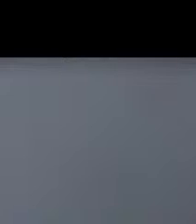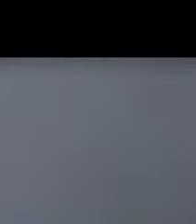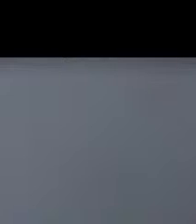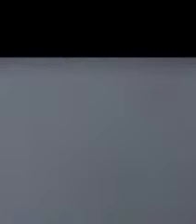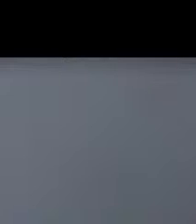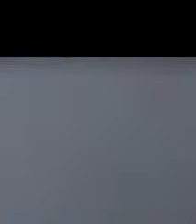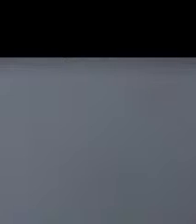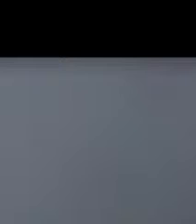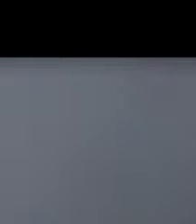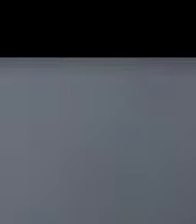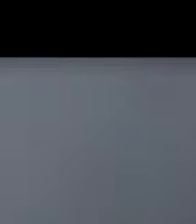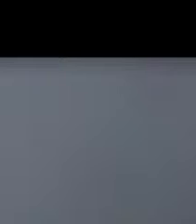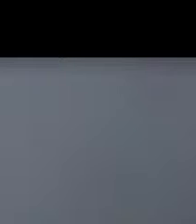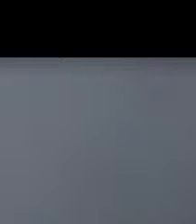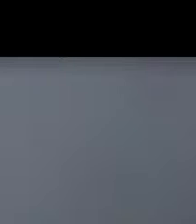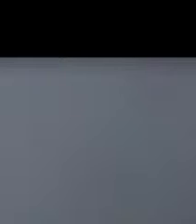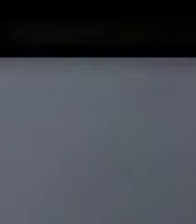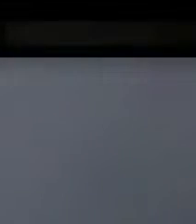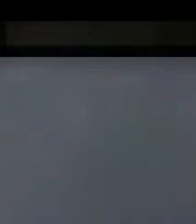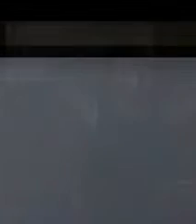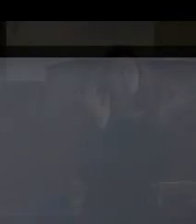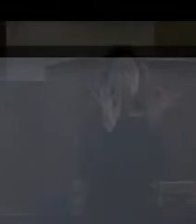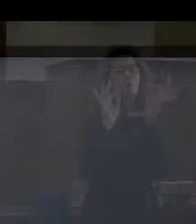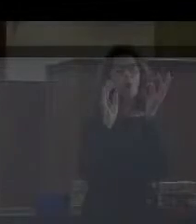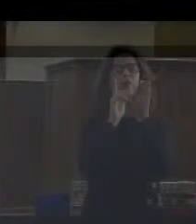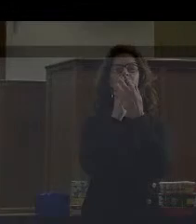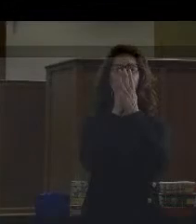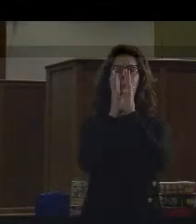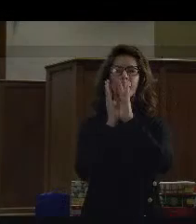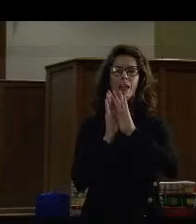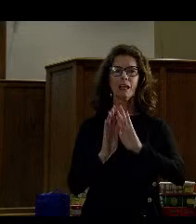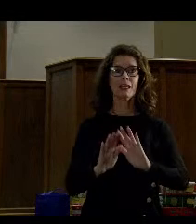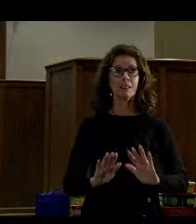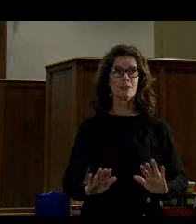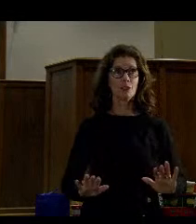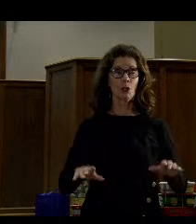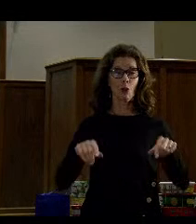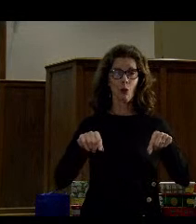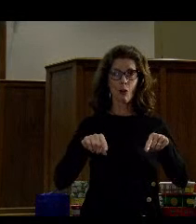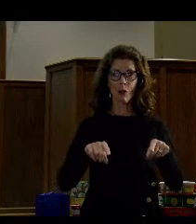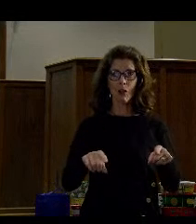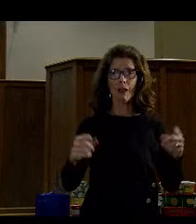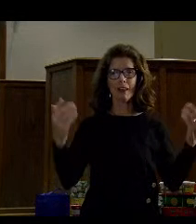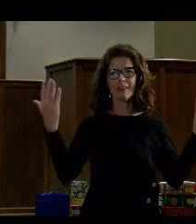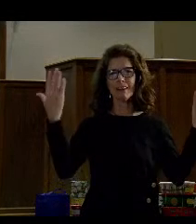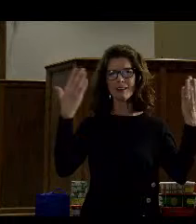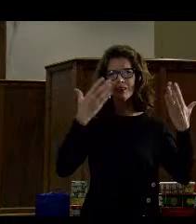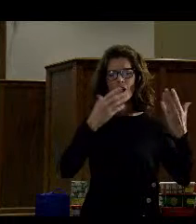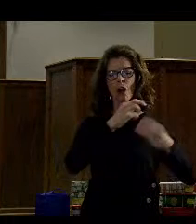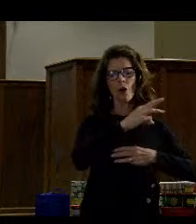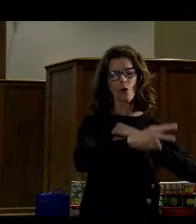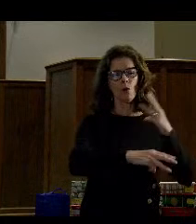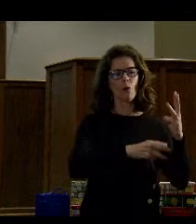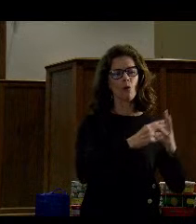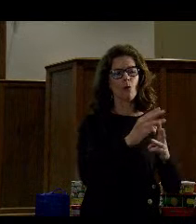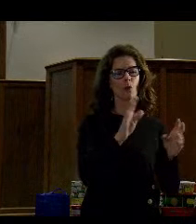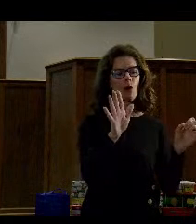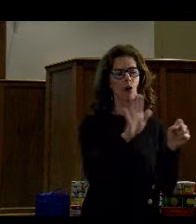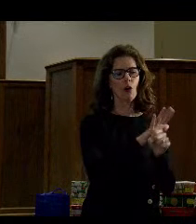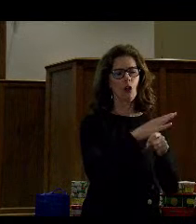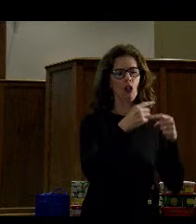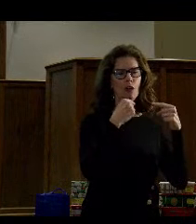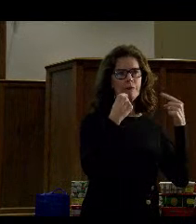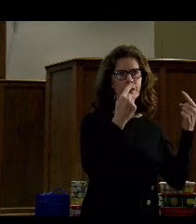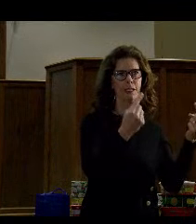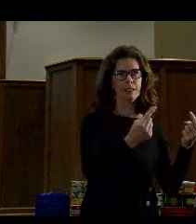Peace, perfect peace, in this dark world of